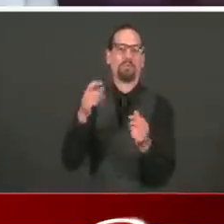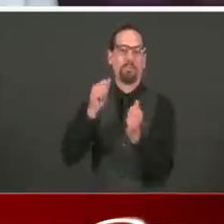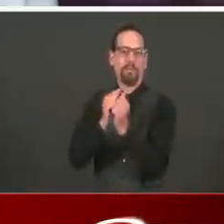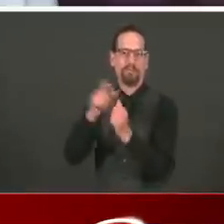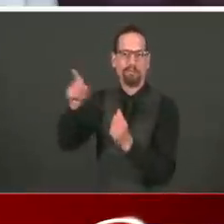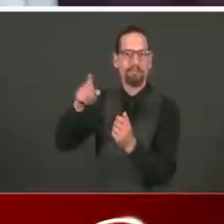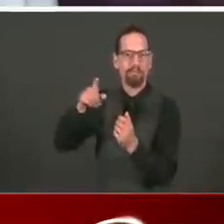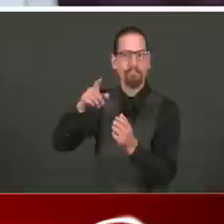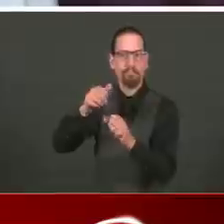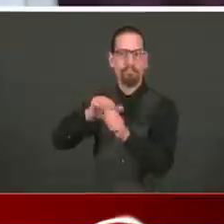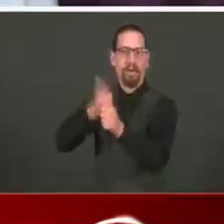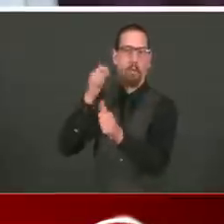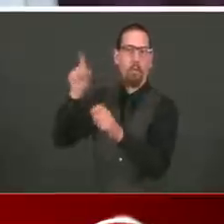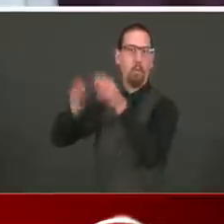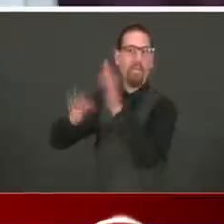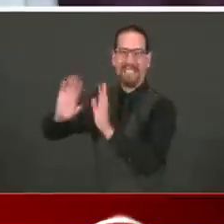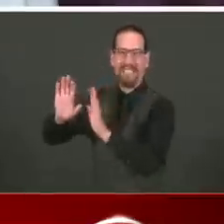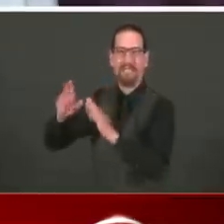avoid evictions.